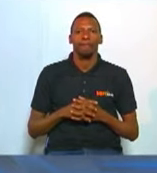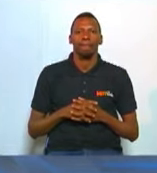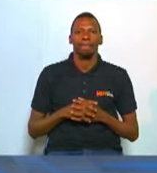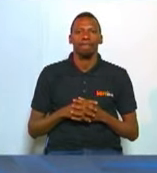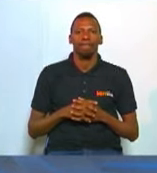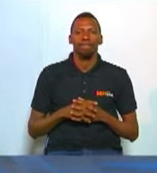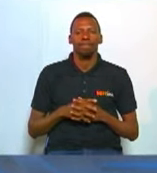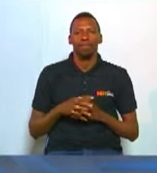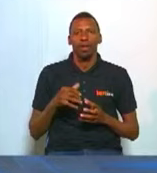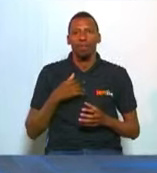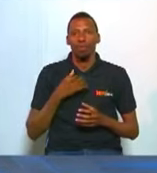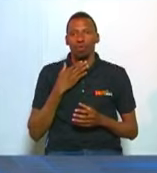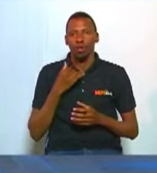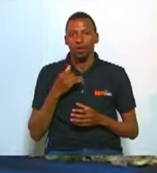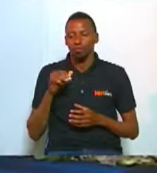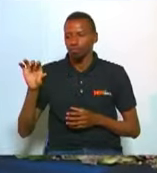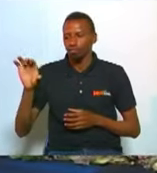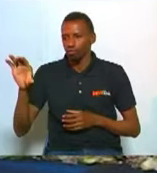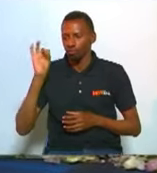I want to quote